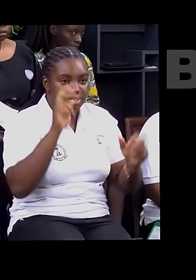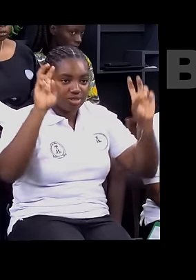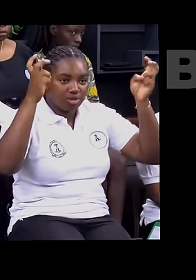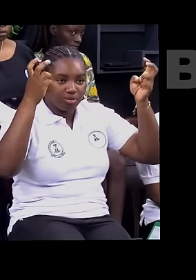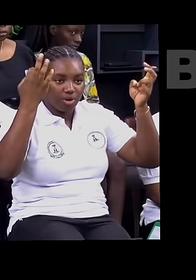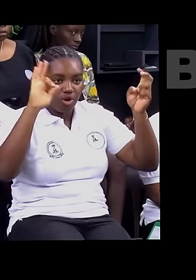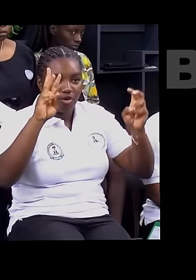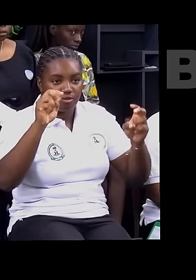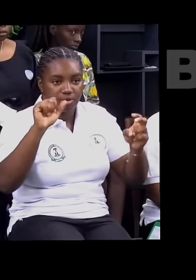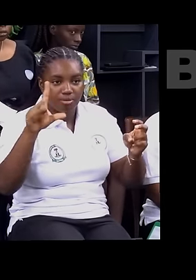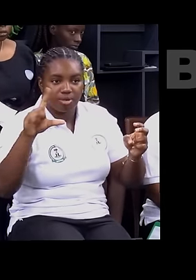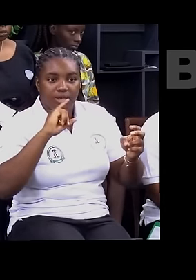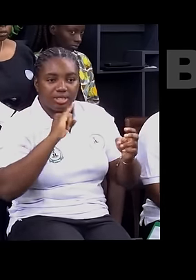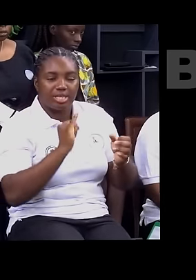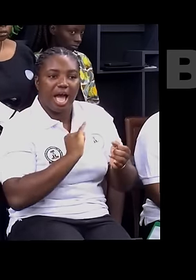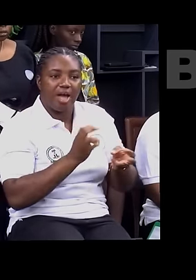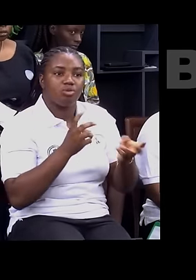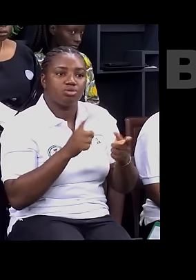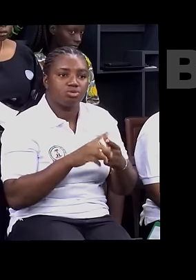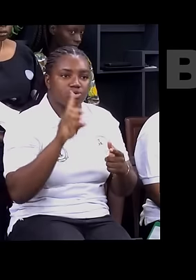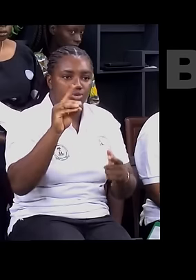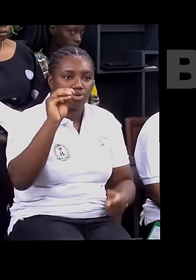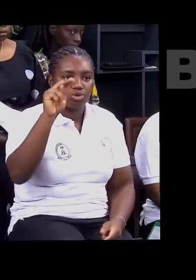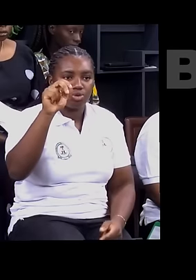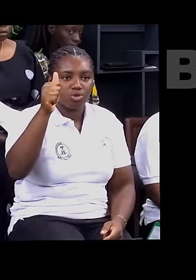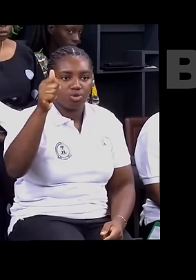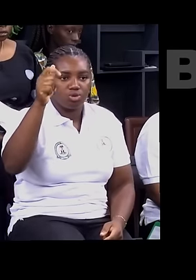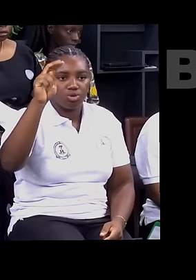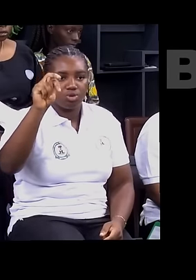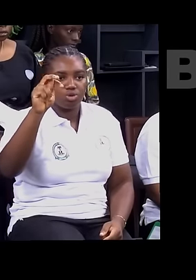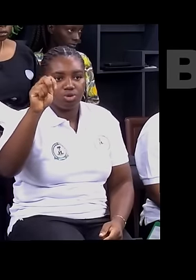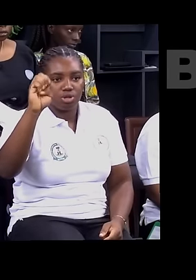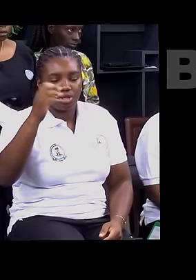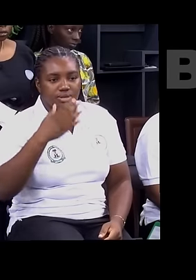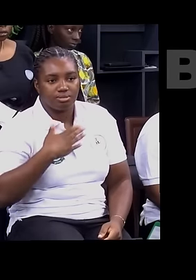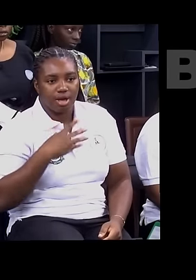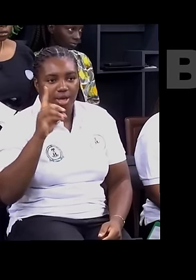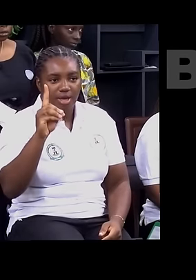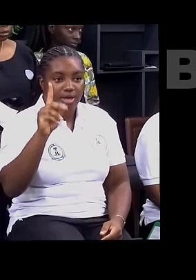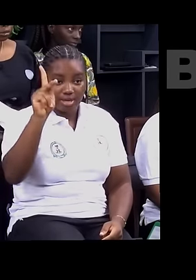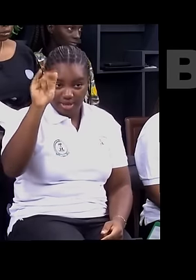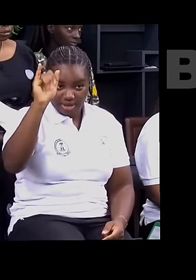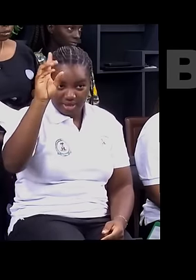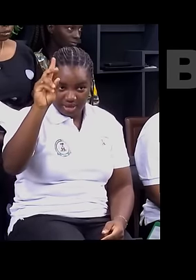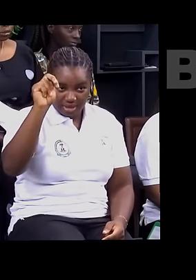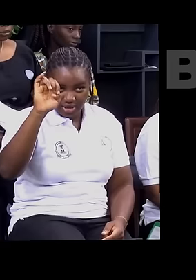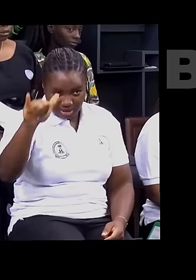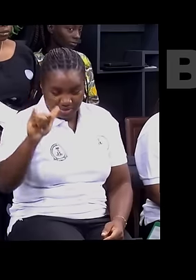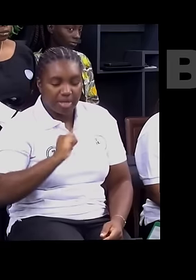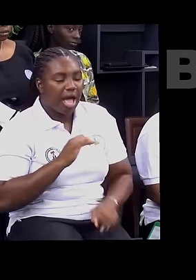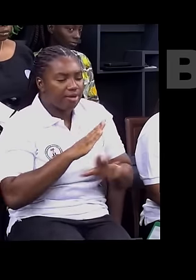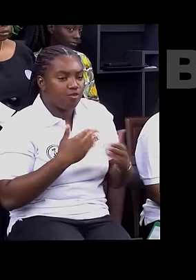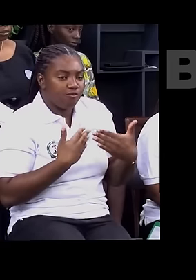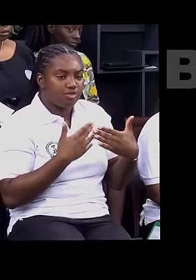the title of the mail is I want to donate my kidney. Eh? Yes. That's the title of the mail. So he said, I do not fear the risk